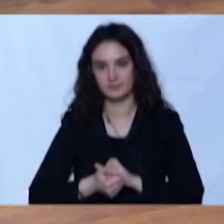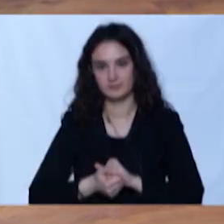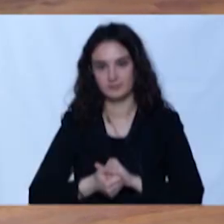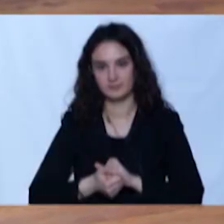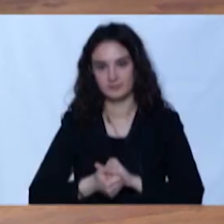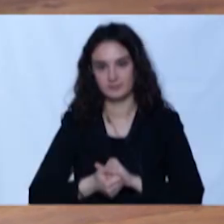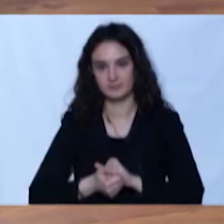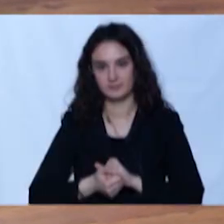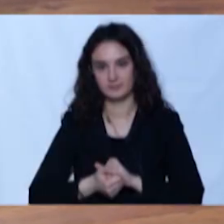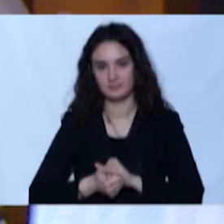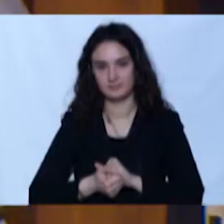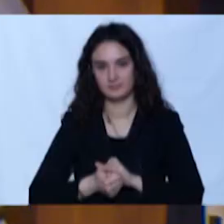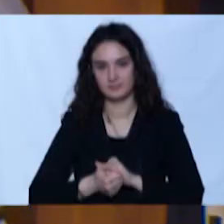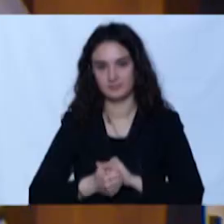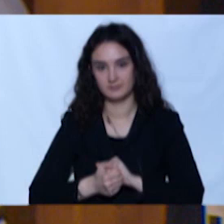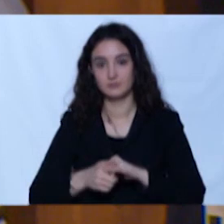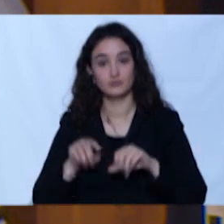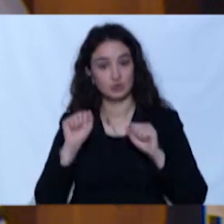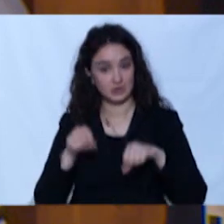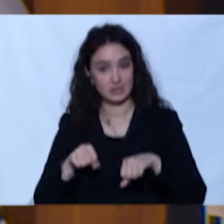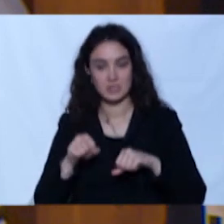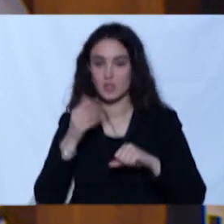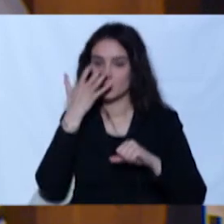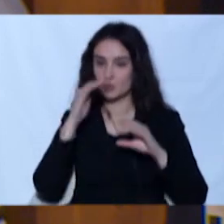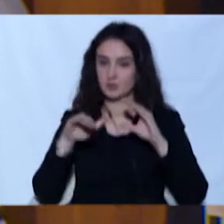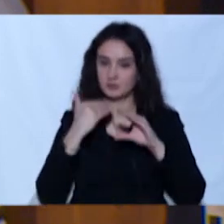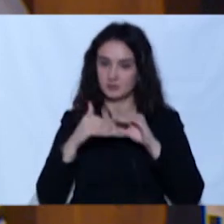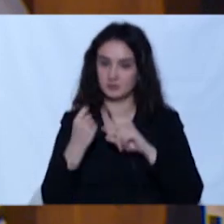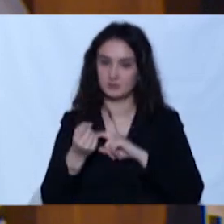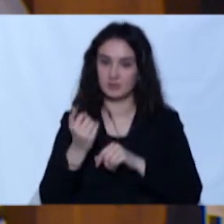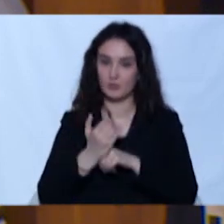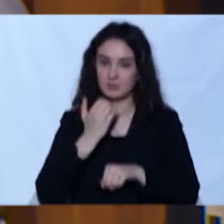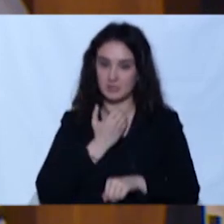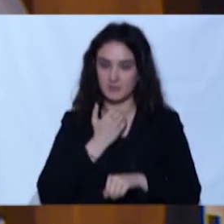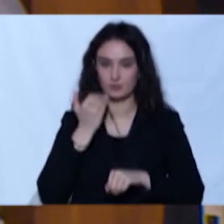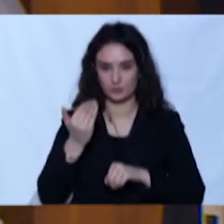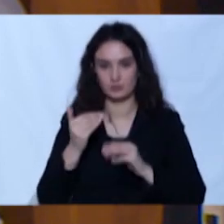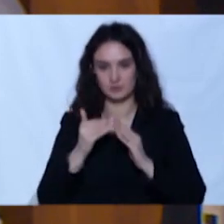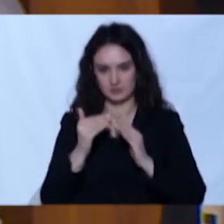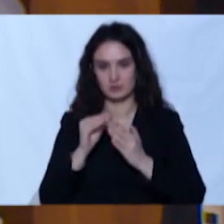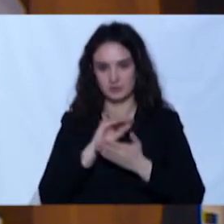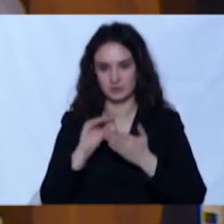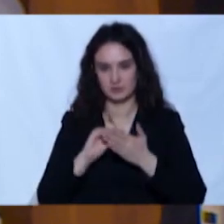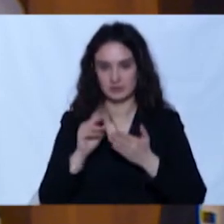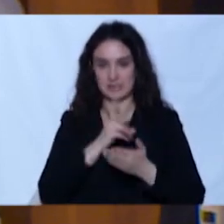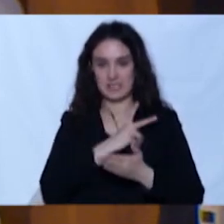You can send us videos or pictures of your homework to